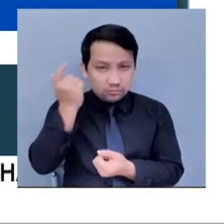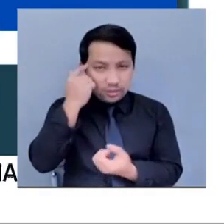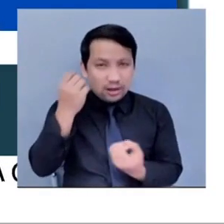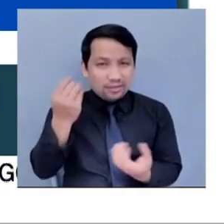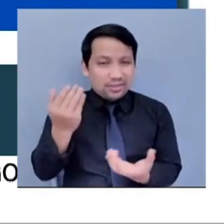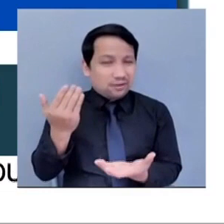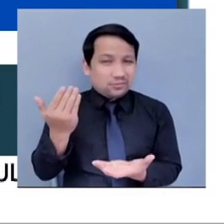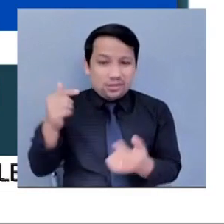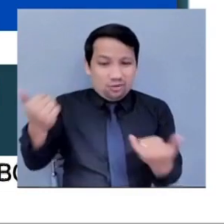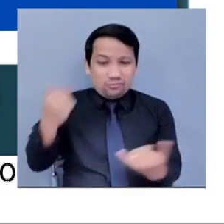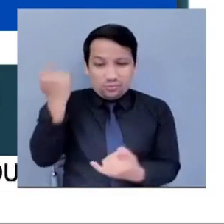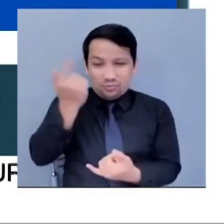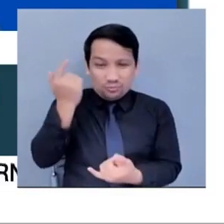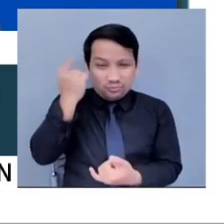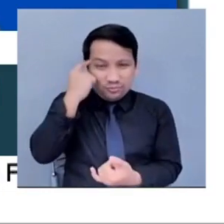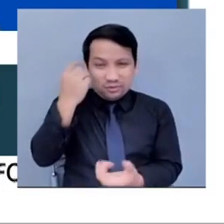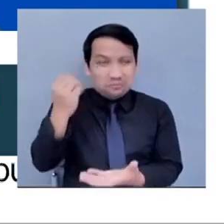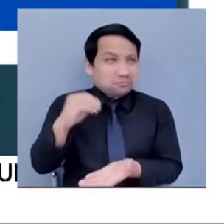pandemic.